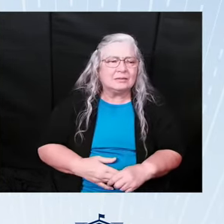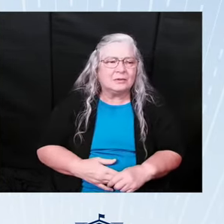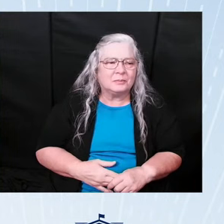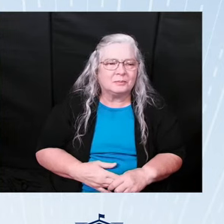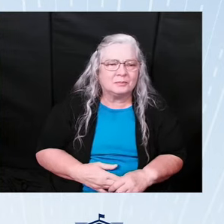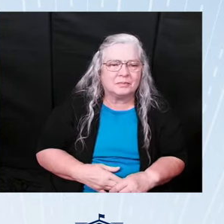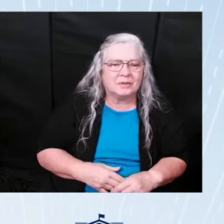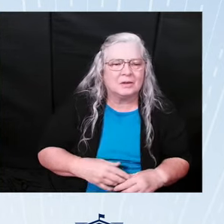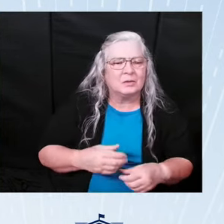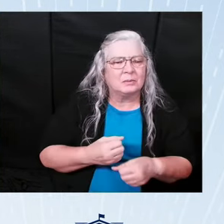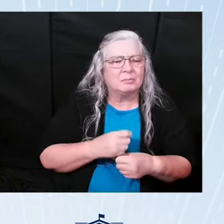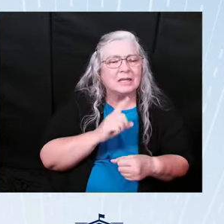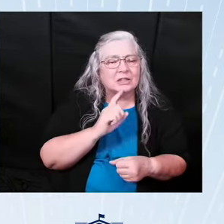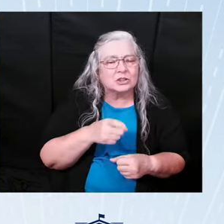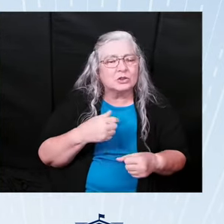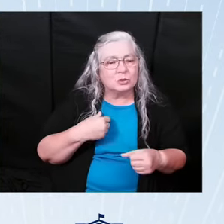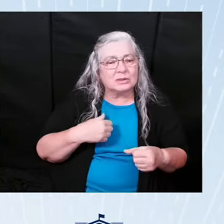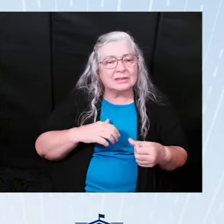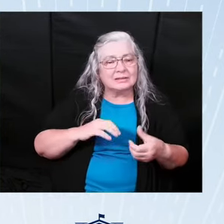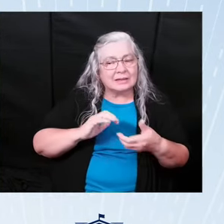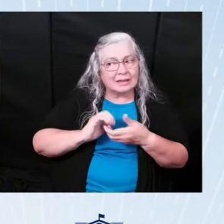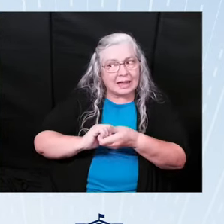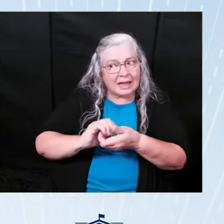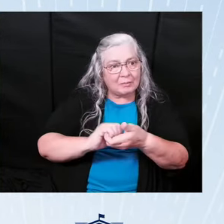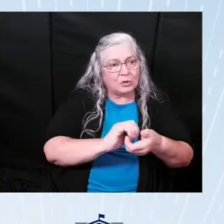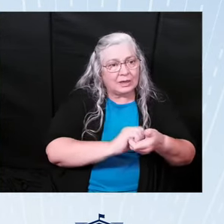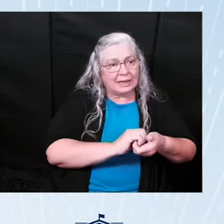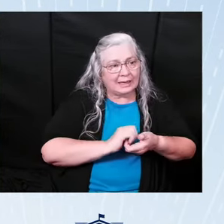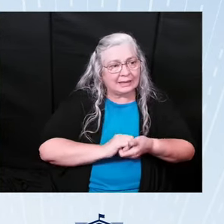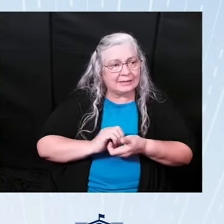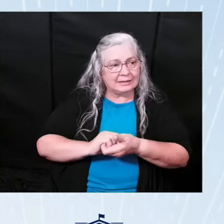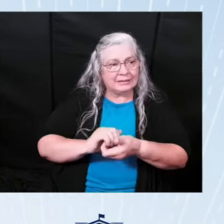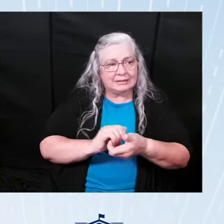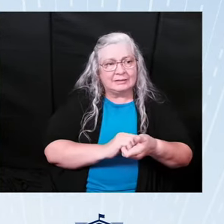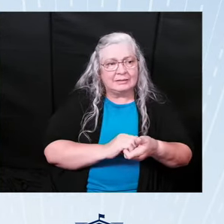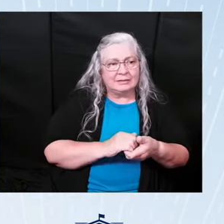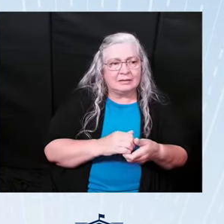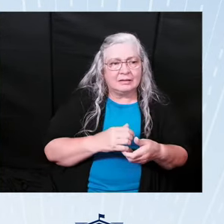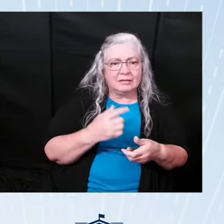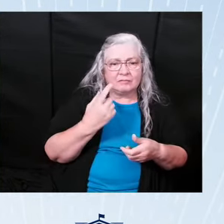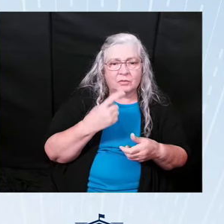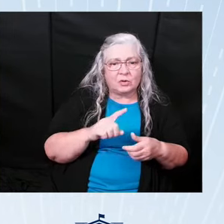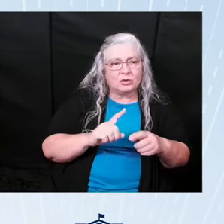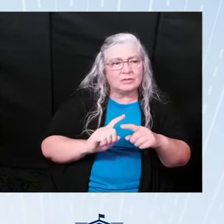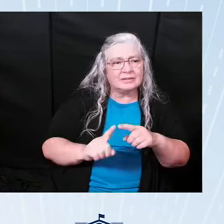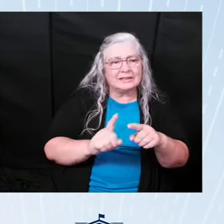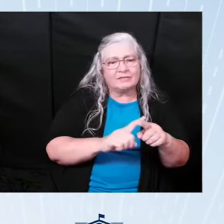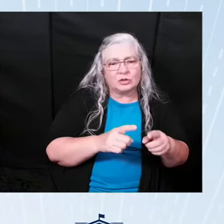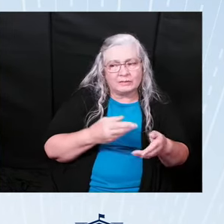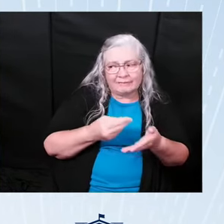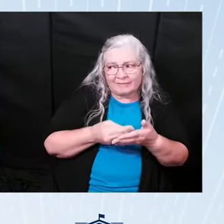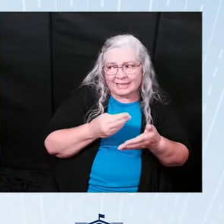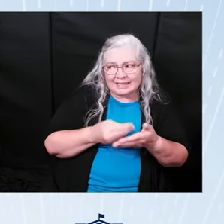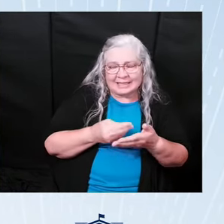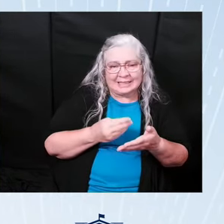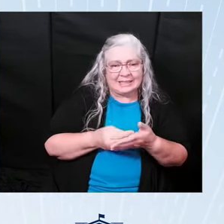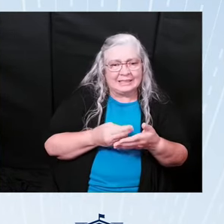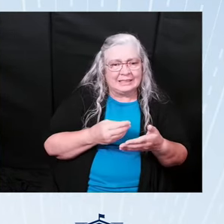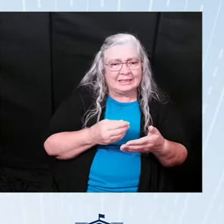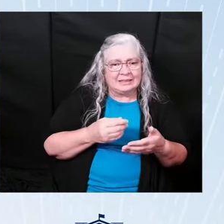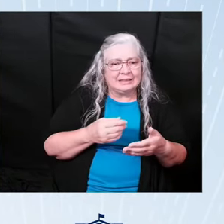collaborating to apply for different funding sources to kind of work through the system, even